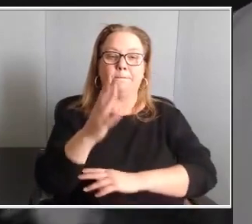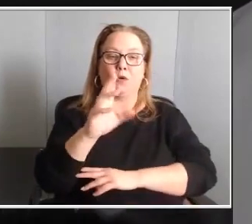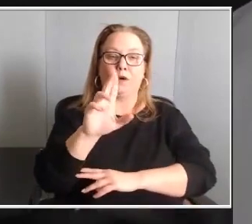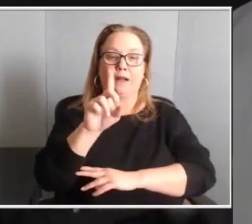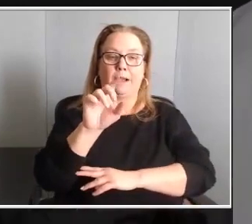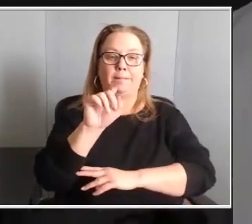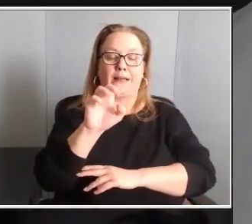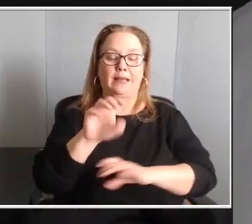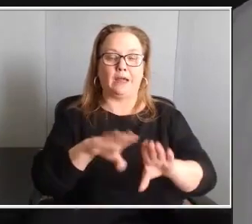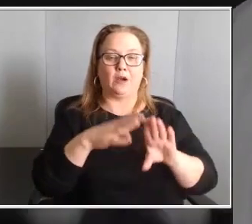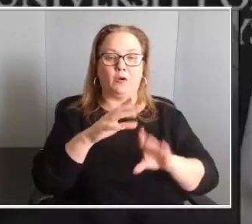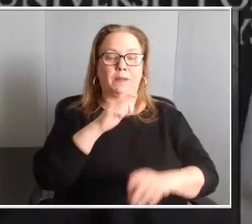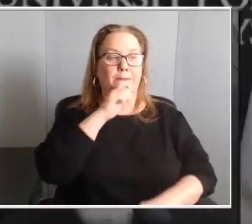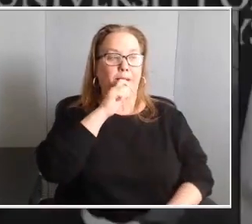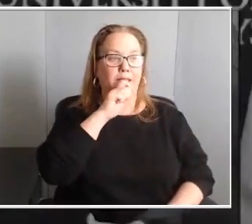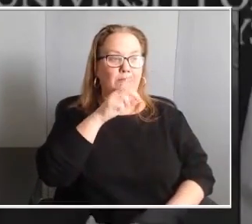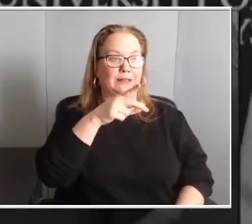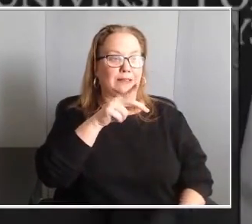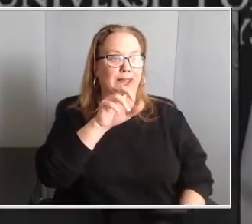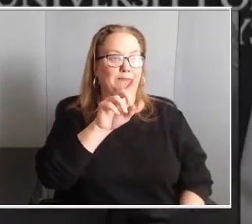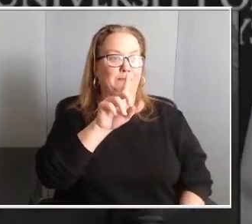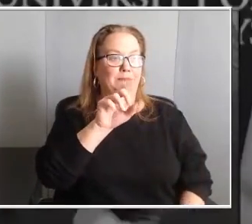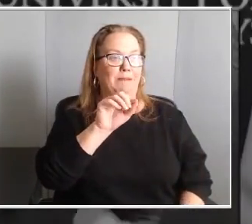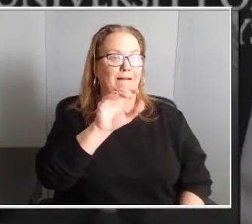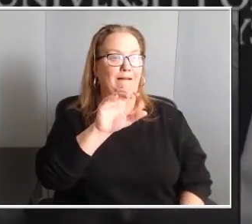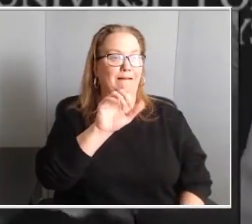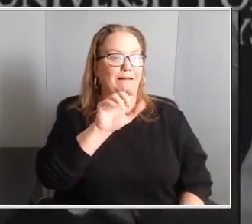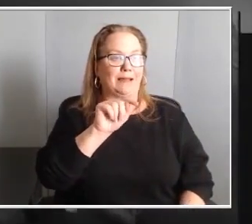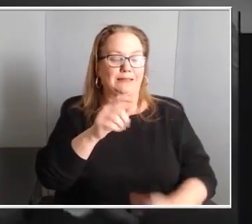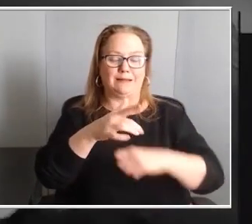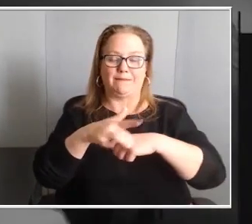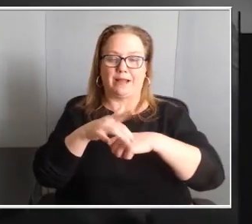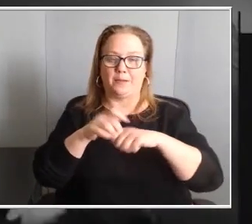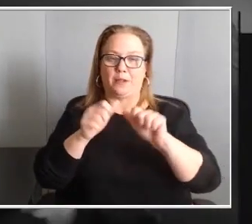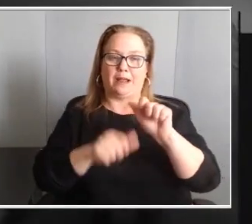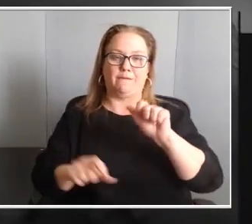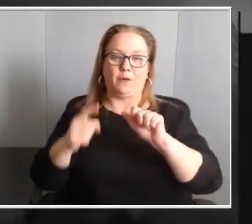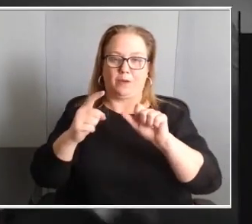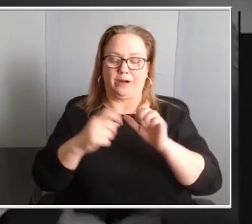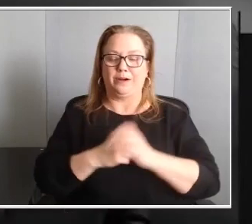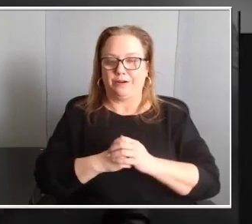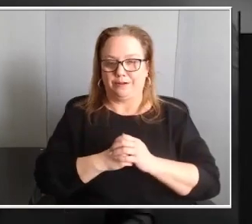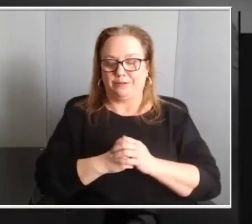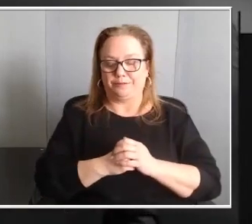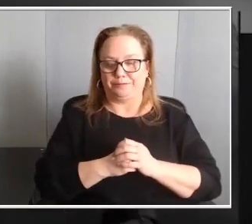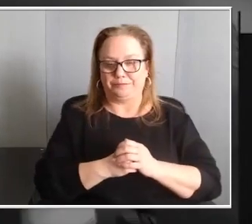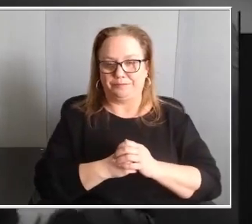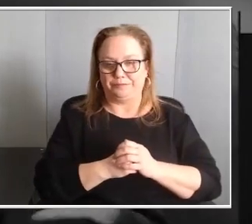Mics with Dr. Stites podcasts. Now, everywhere podcasts are available.